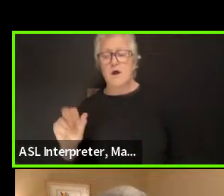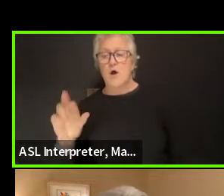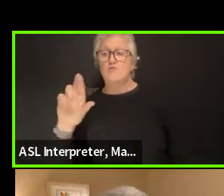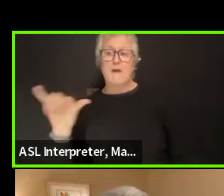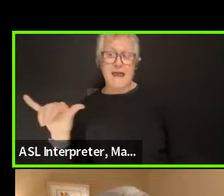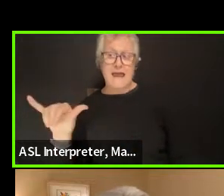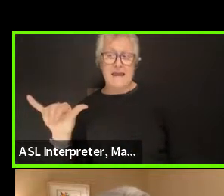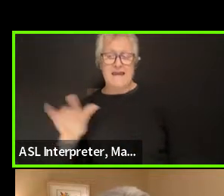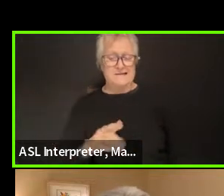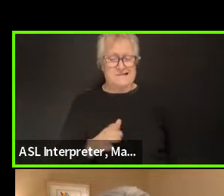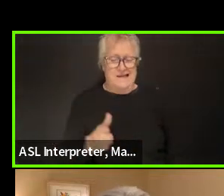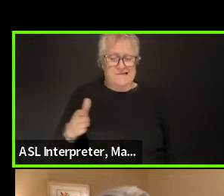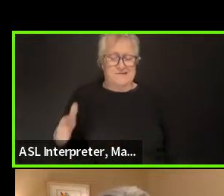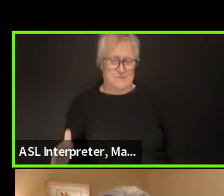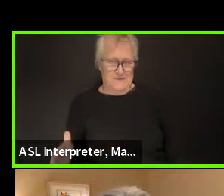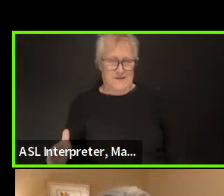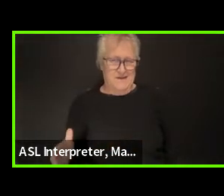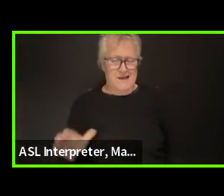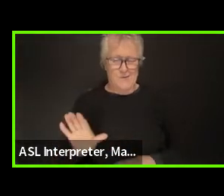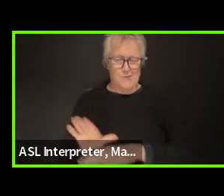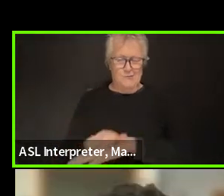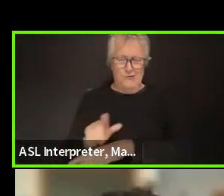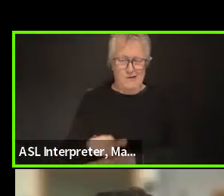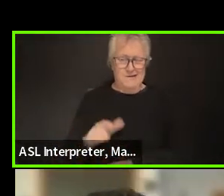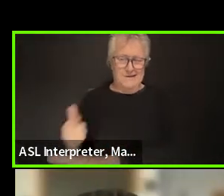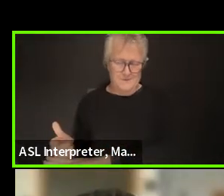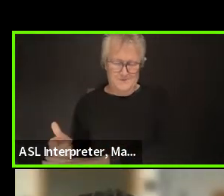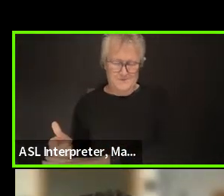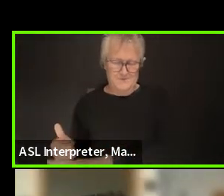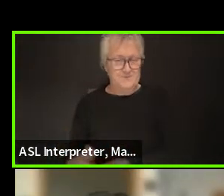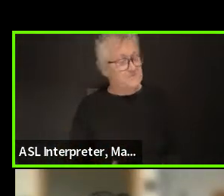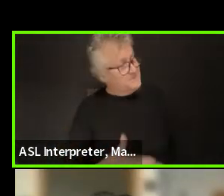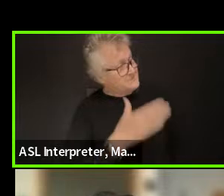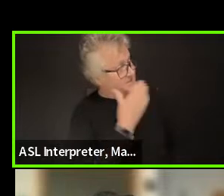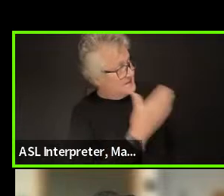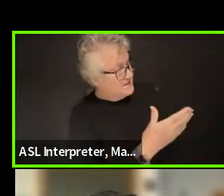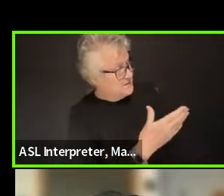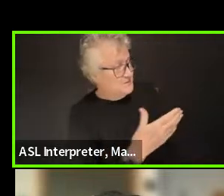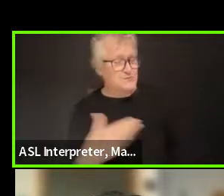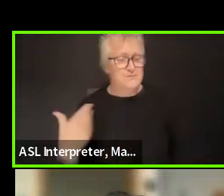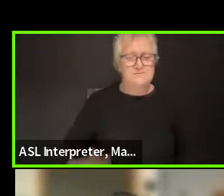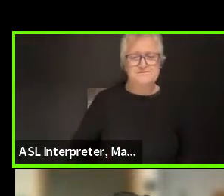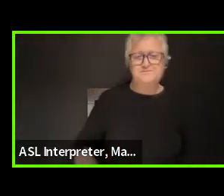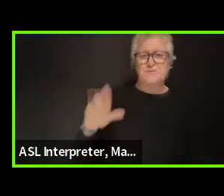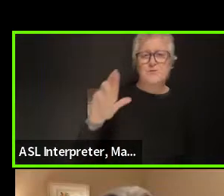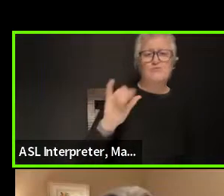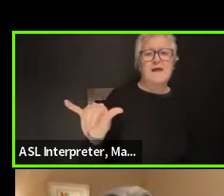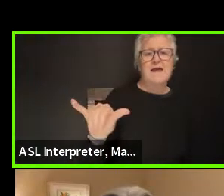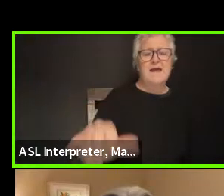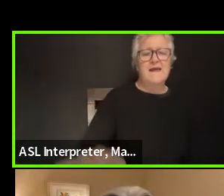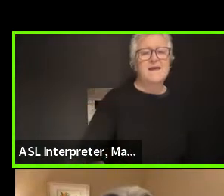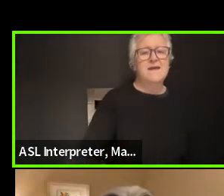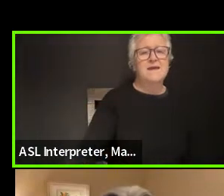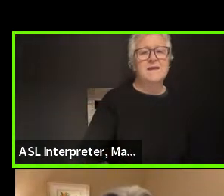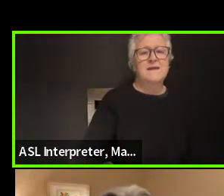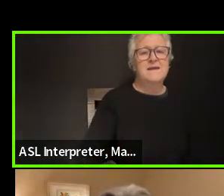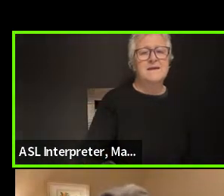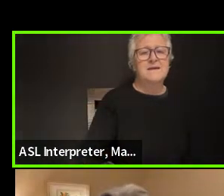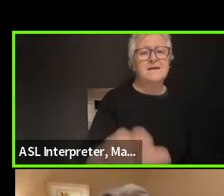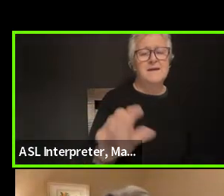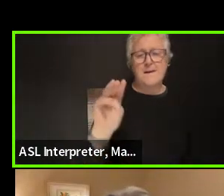Mabey, Assistant Administrator for IBR. Happy to be here tonight. And he, him pronouns.